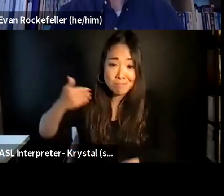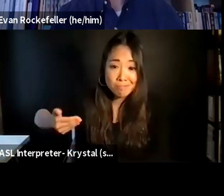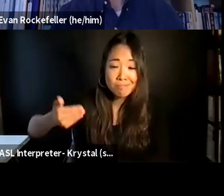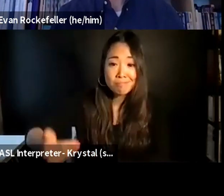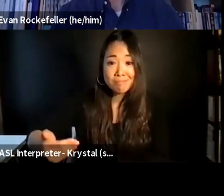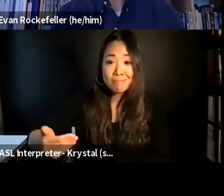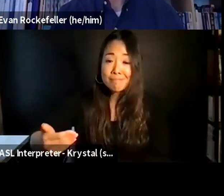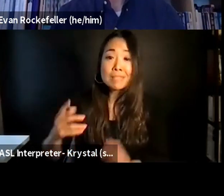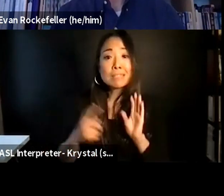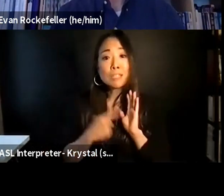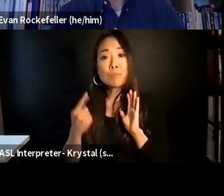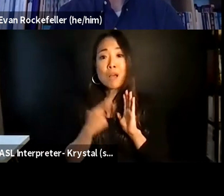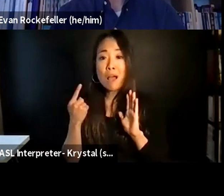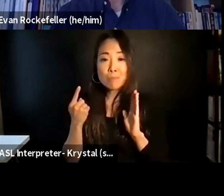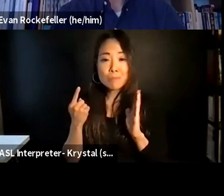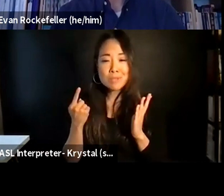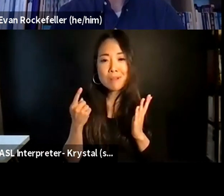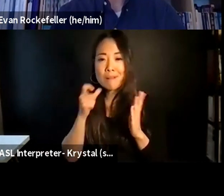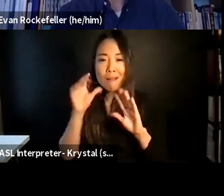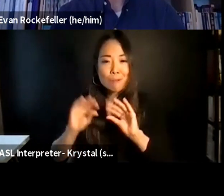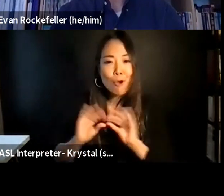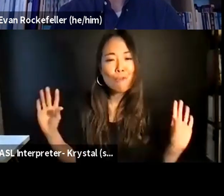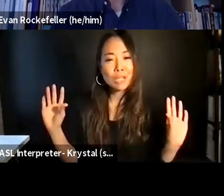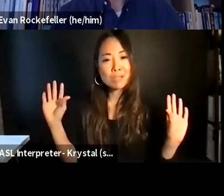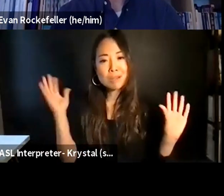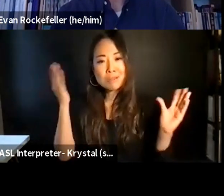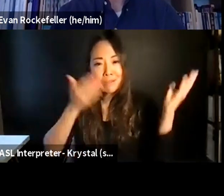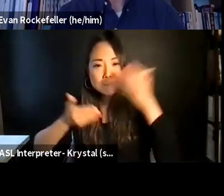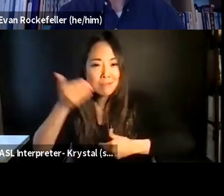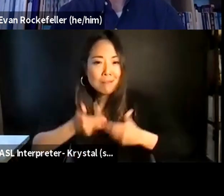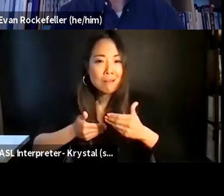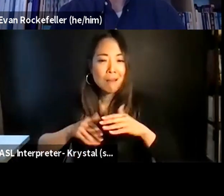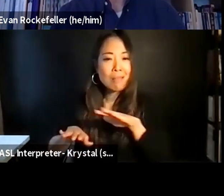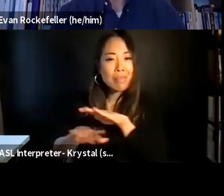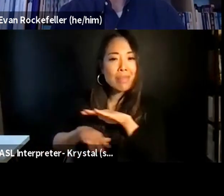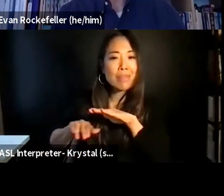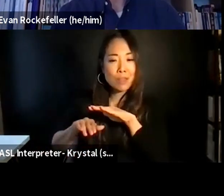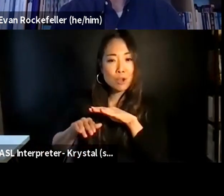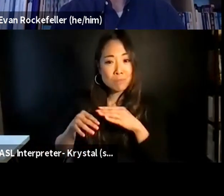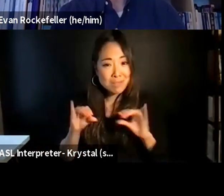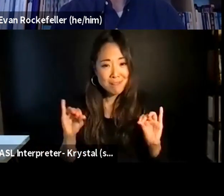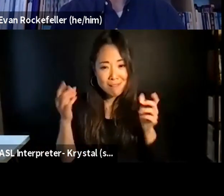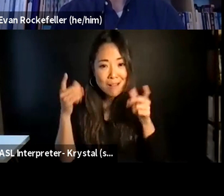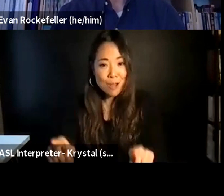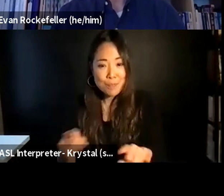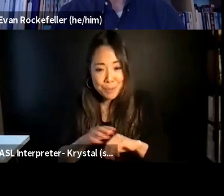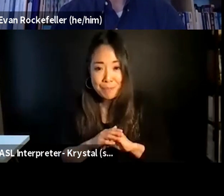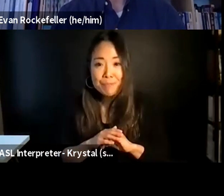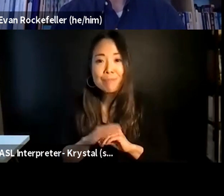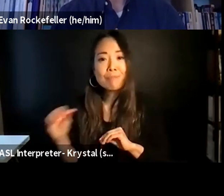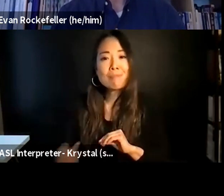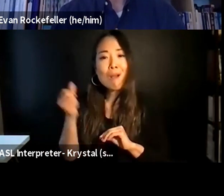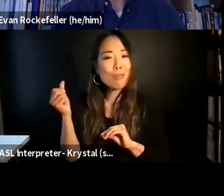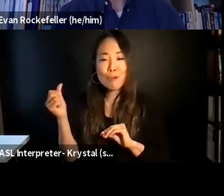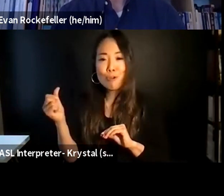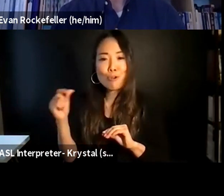effect. So that's my experience. There are so many other like microaggressions that happen through